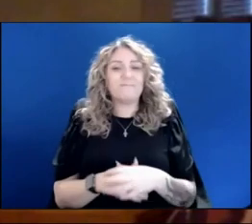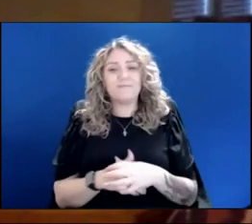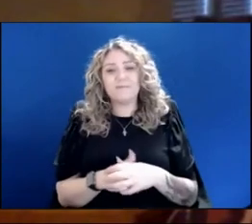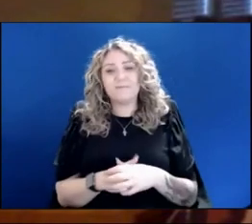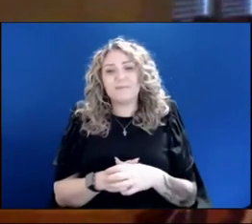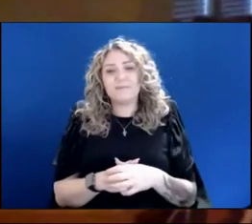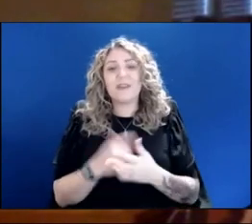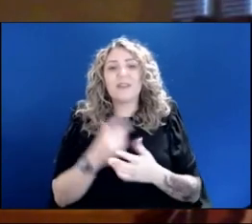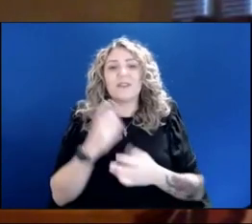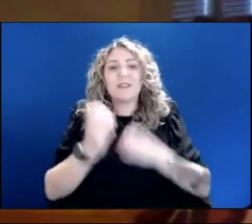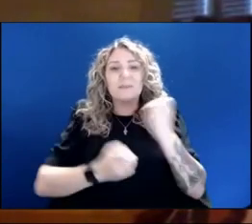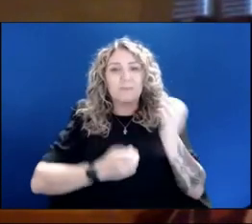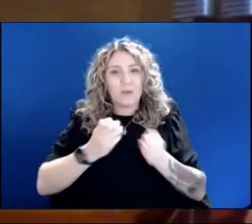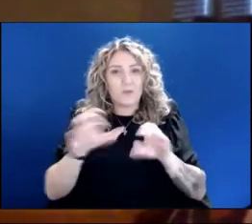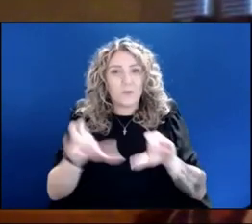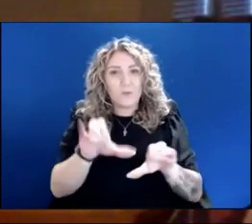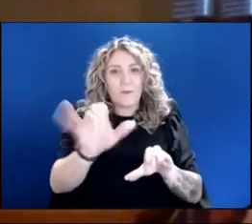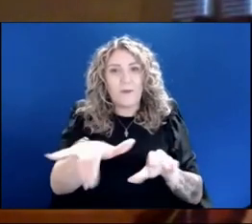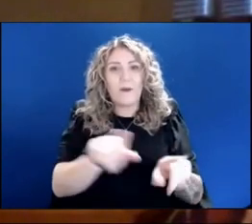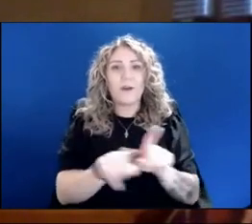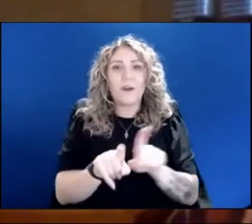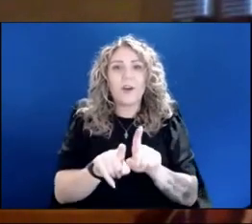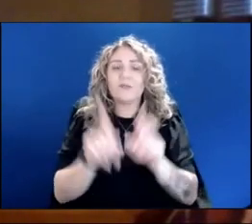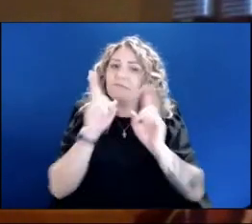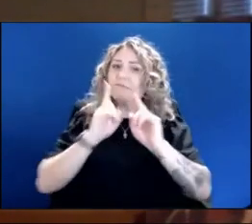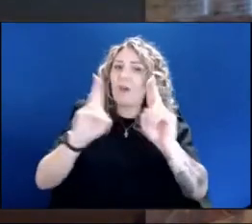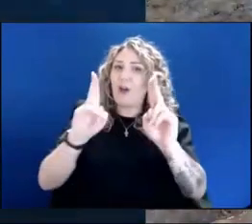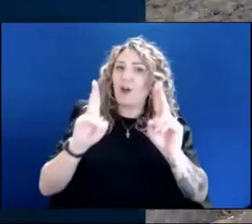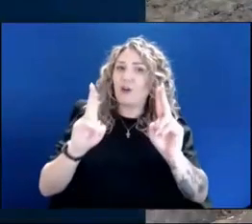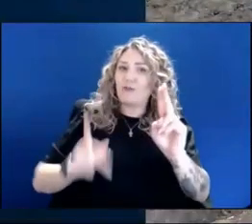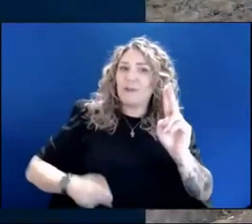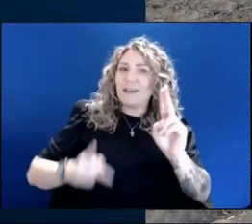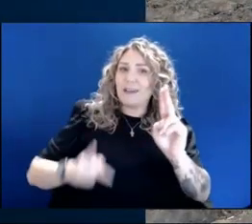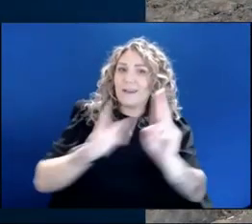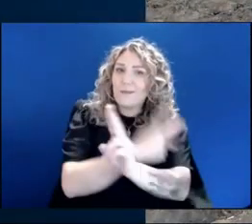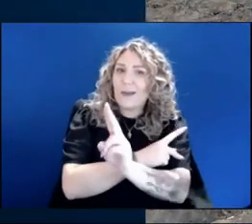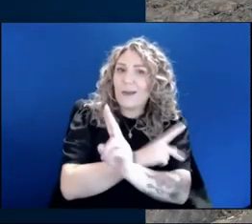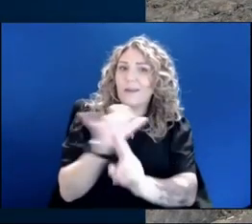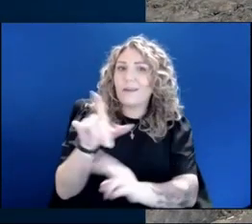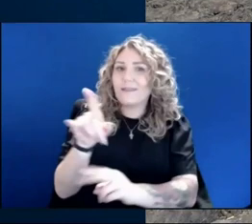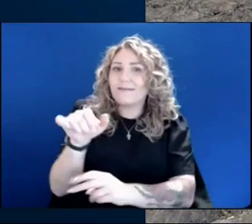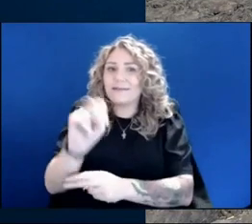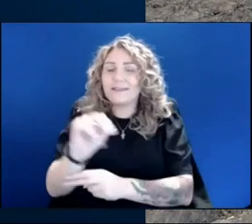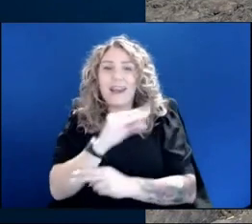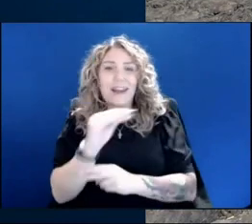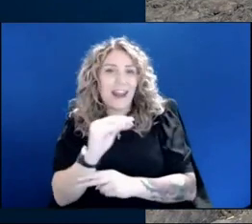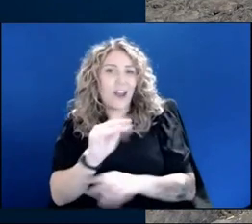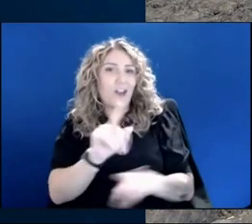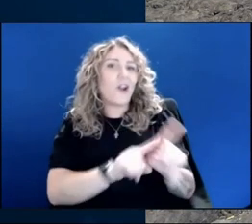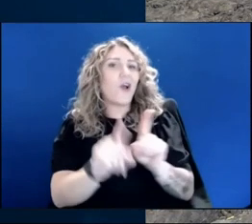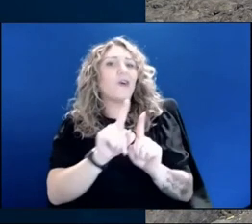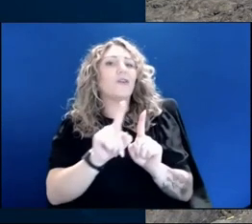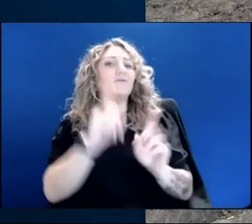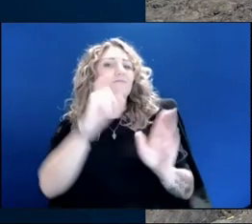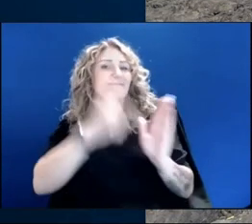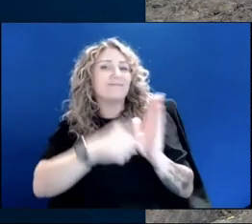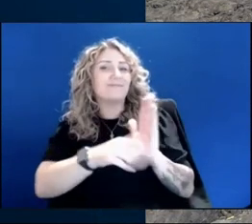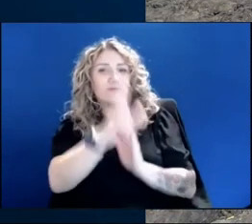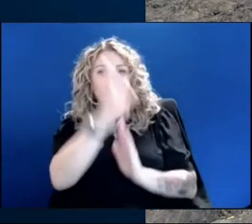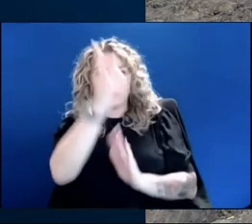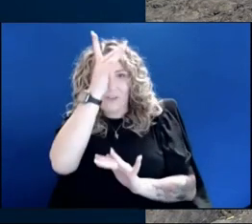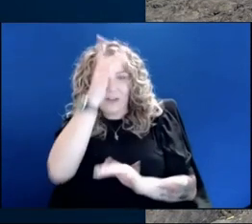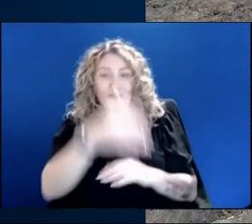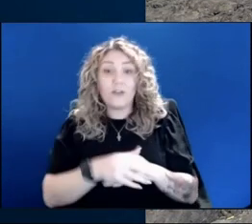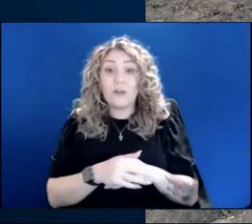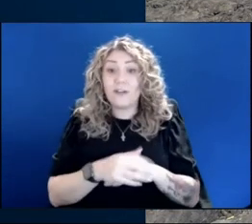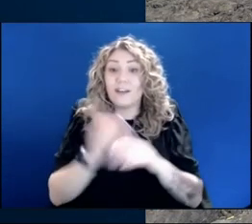emotional to be able to do that, to honor kidney patients like Dan, and also in memory of my dad, too. If we can pull the video up, I